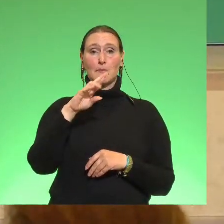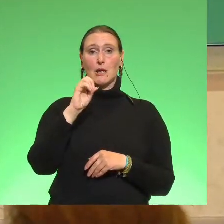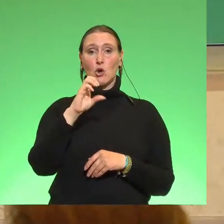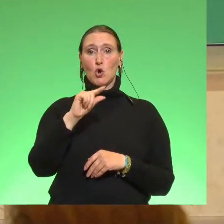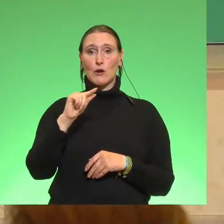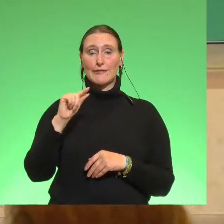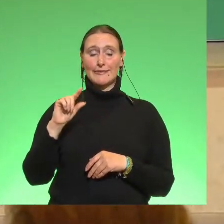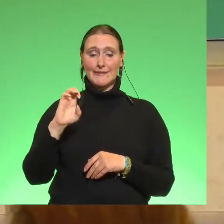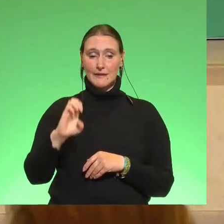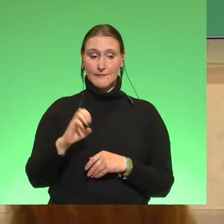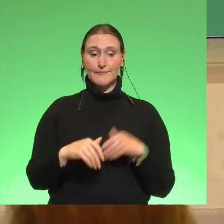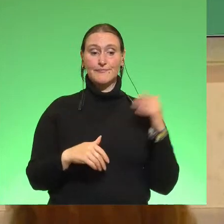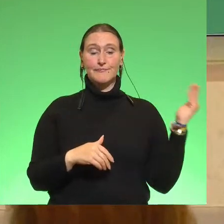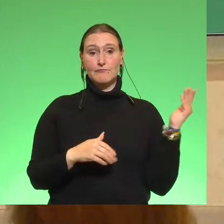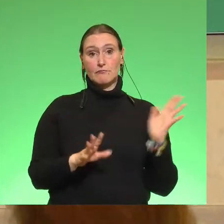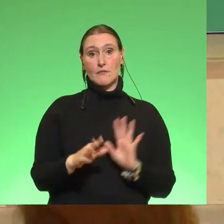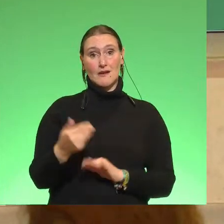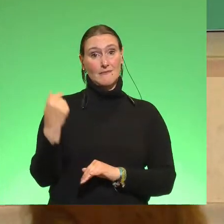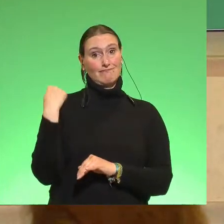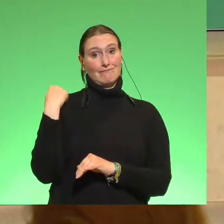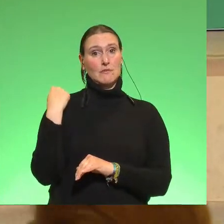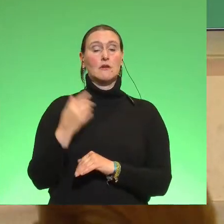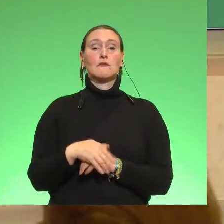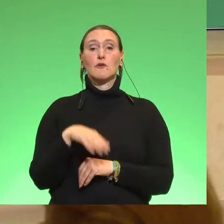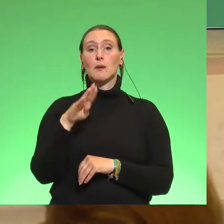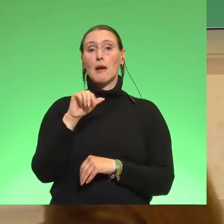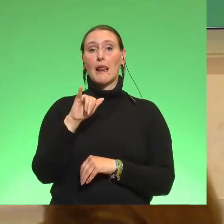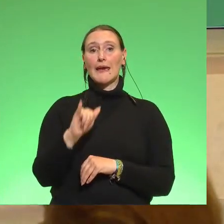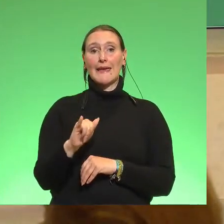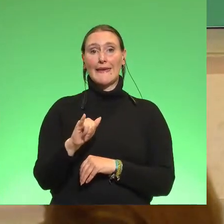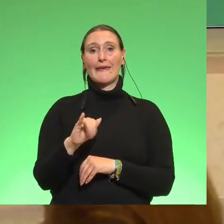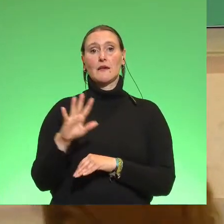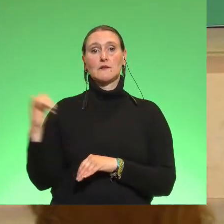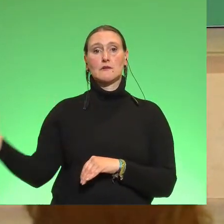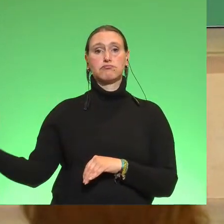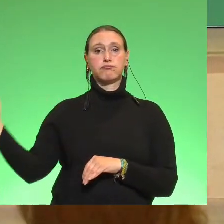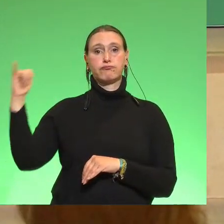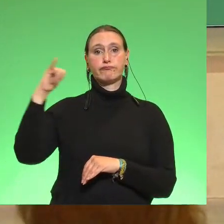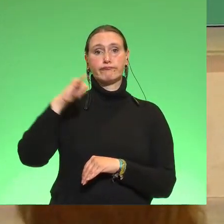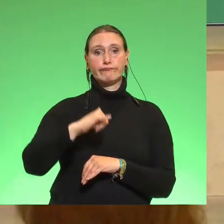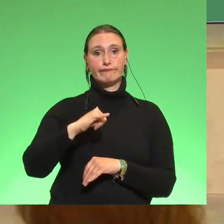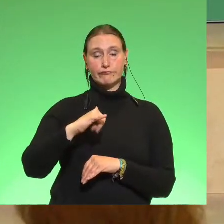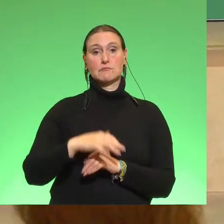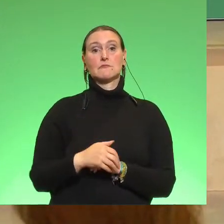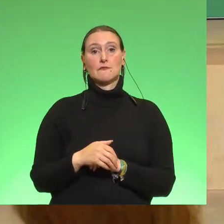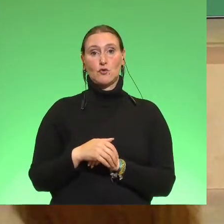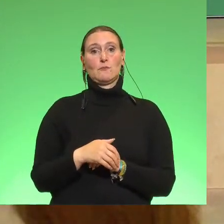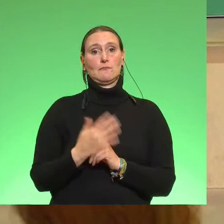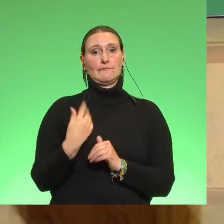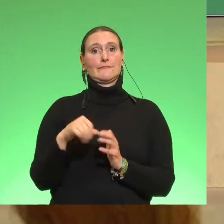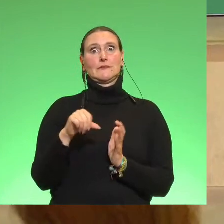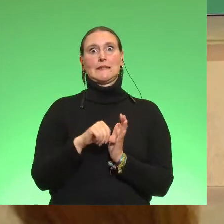Philippe just arrived yesterday from Bali, from Central Indonesian time.